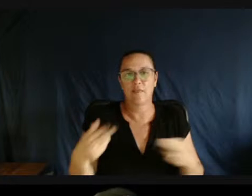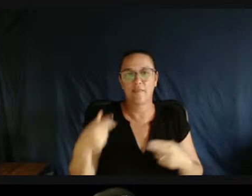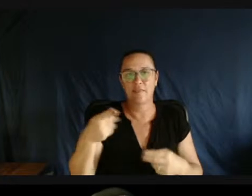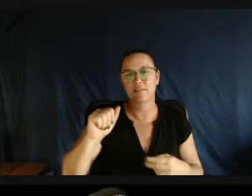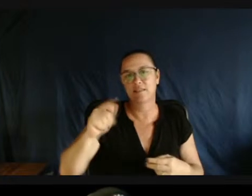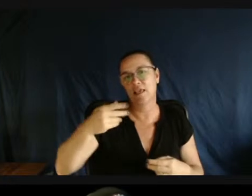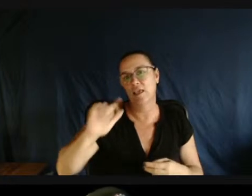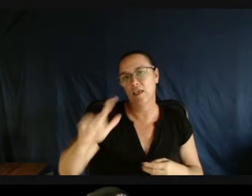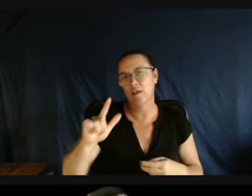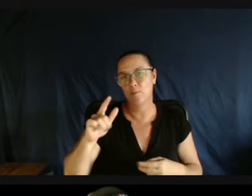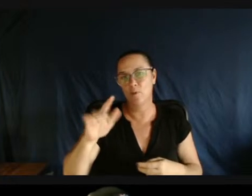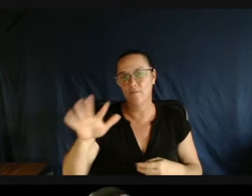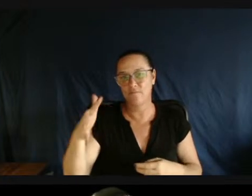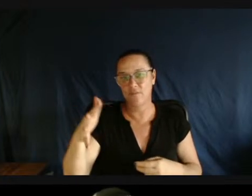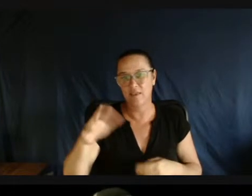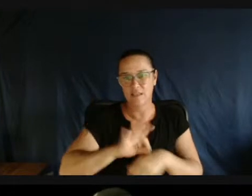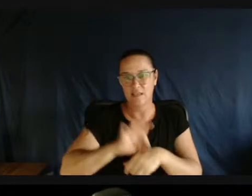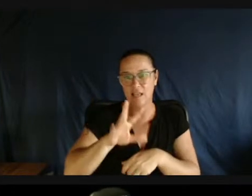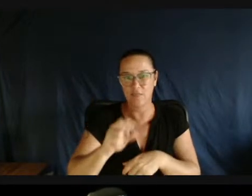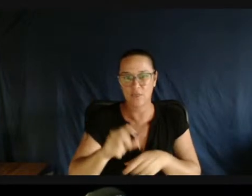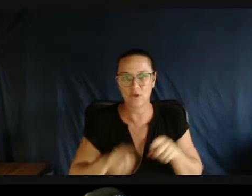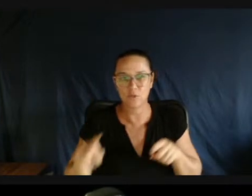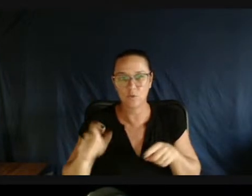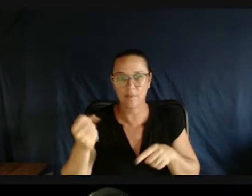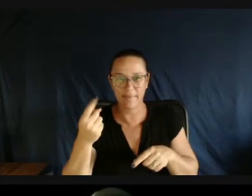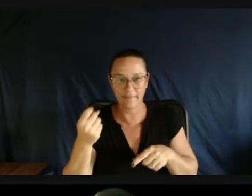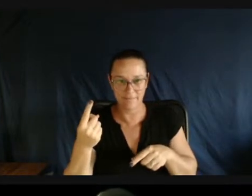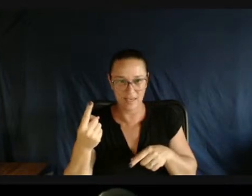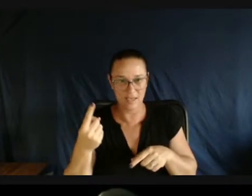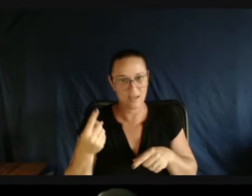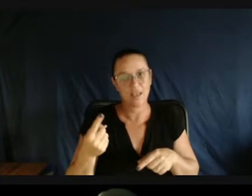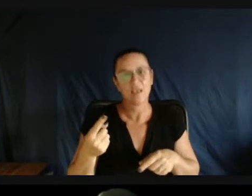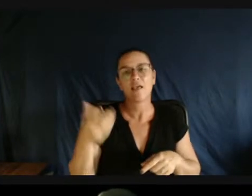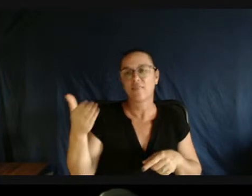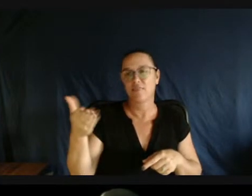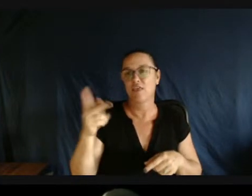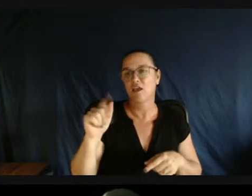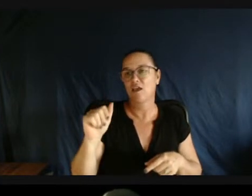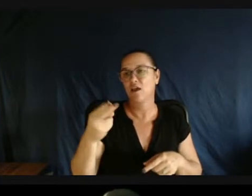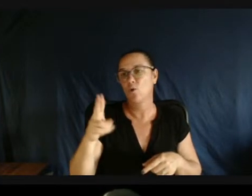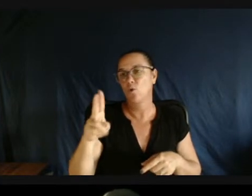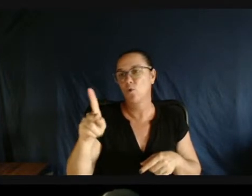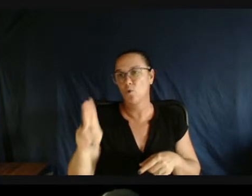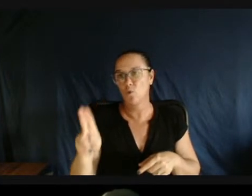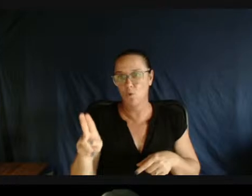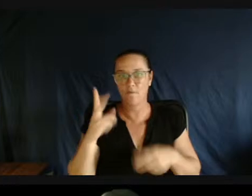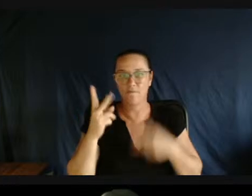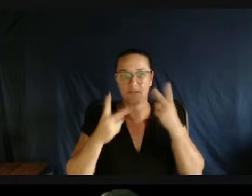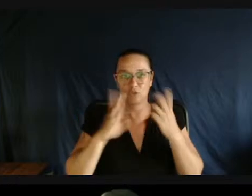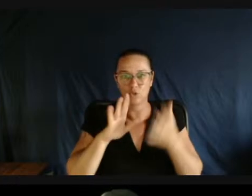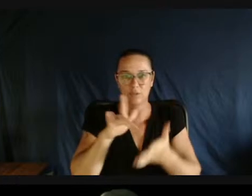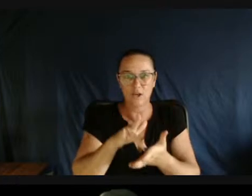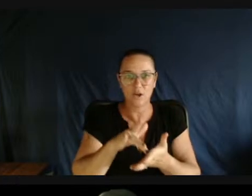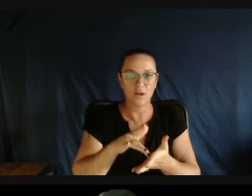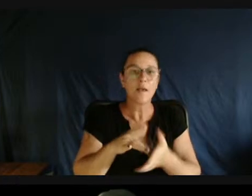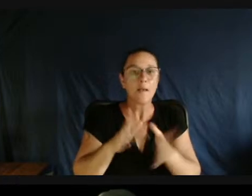It's an hour and a half down at the Kahuku Visitor Center. Worth going. It's a beautiful spot down there. Plan for a few